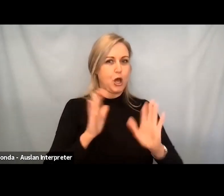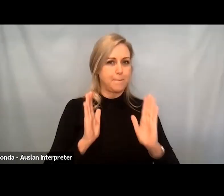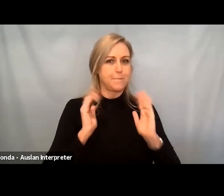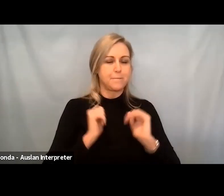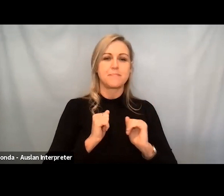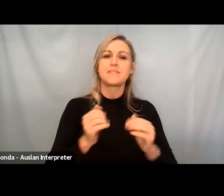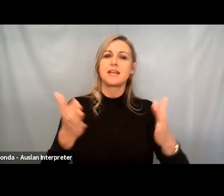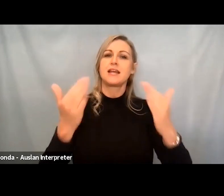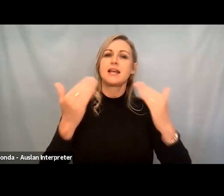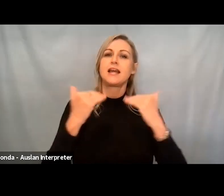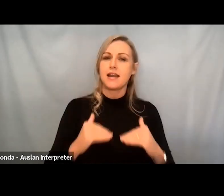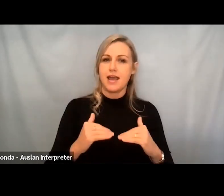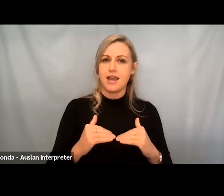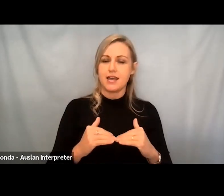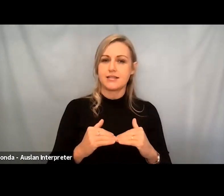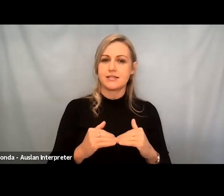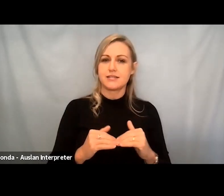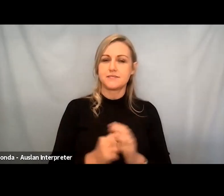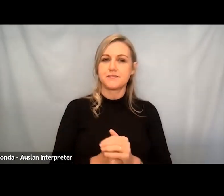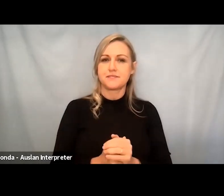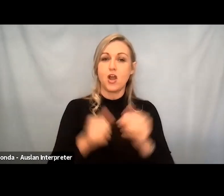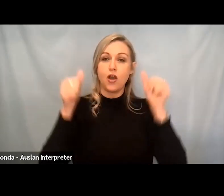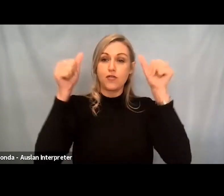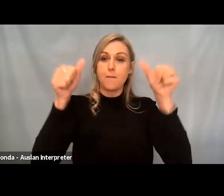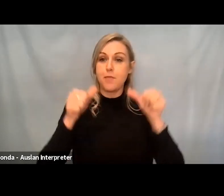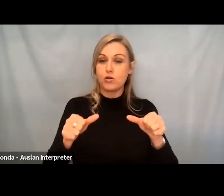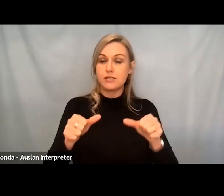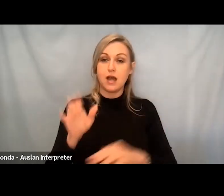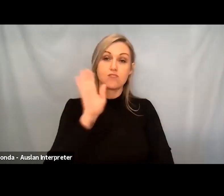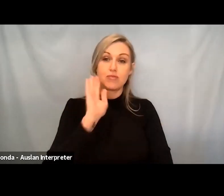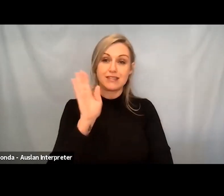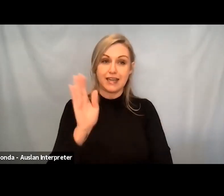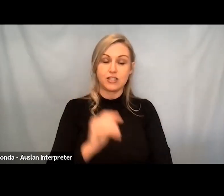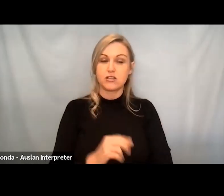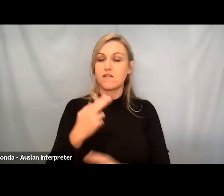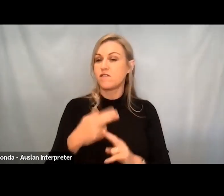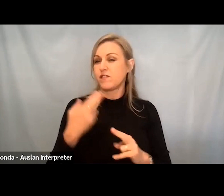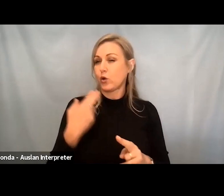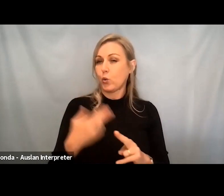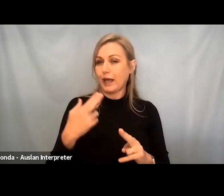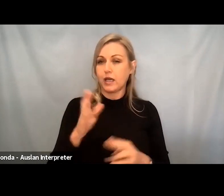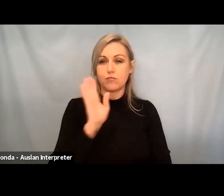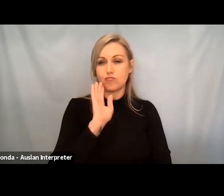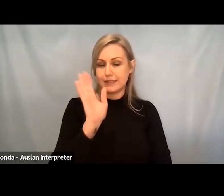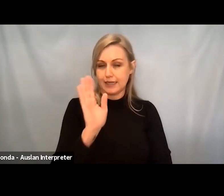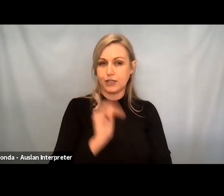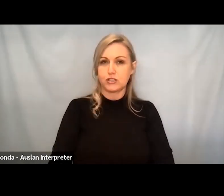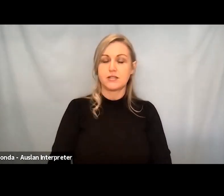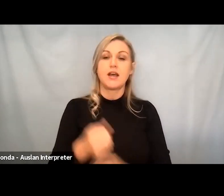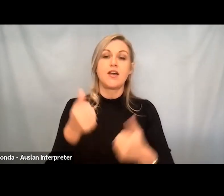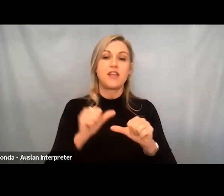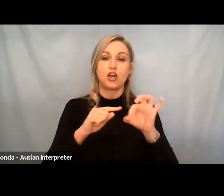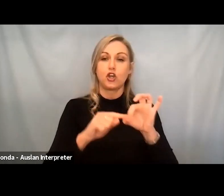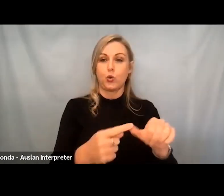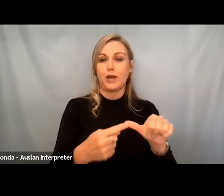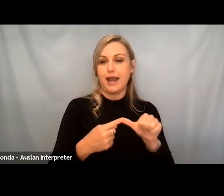move on to the poster presentations. We'll have a sequence of brief poster presentations, and then we'll have a Q&A